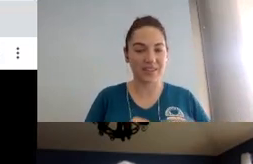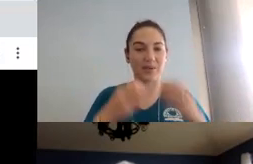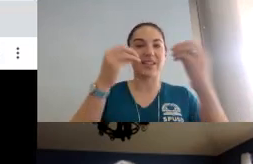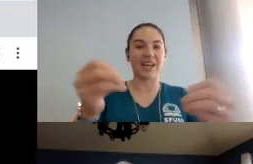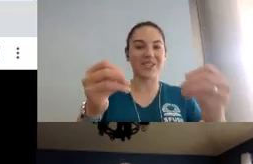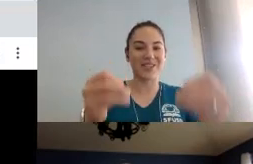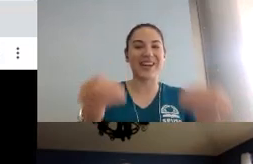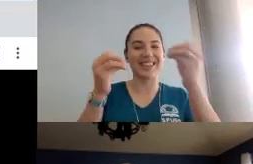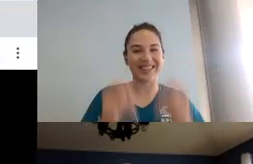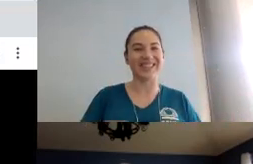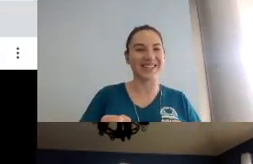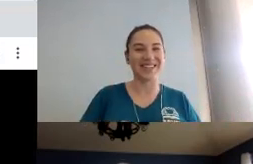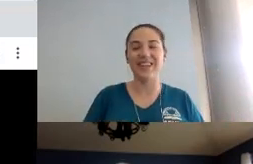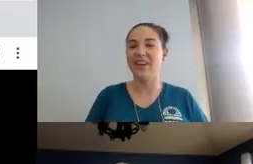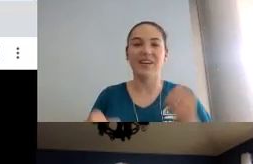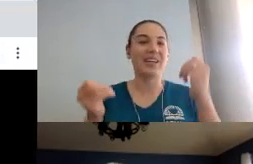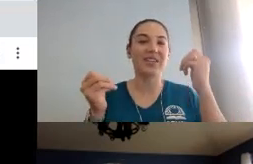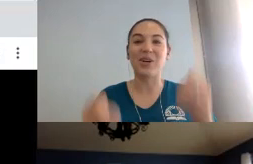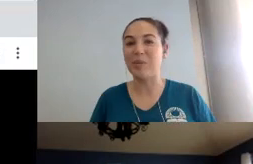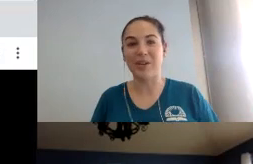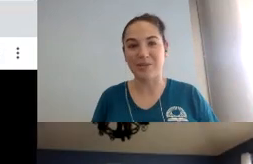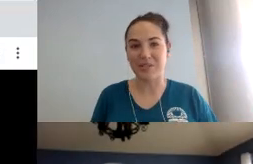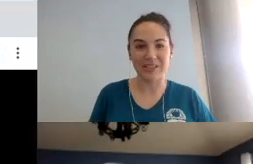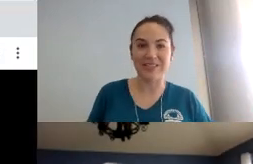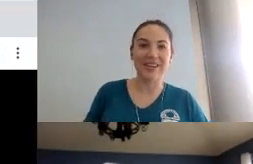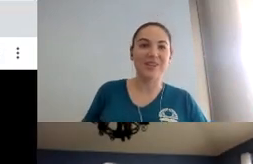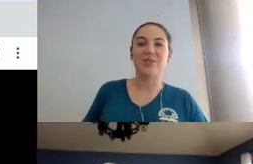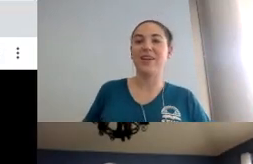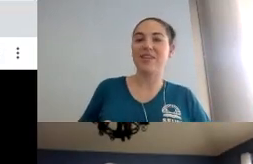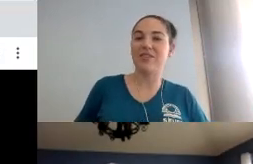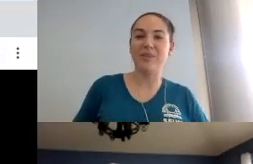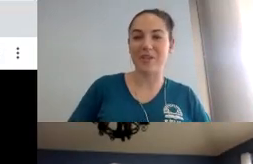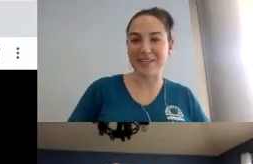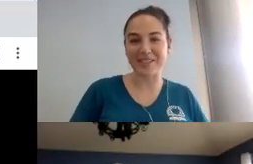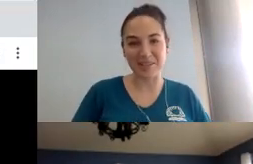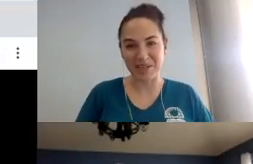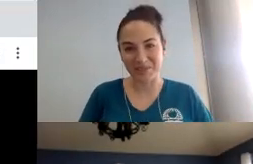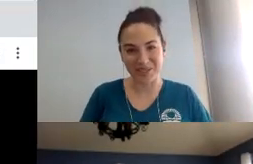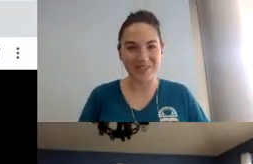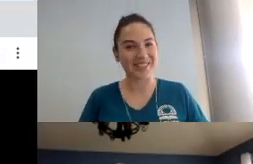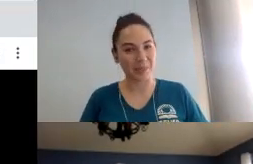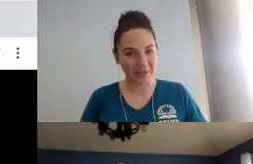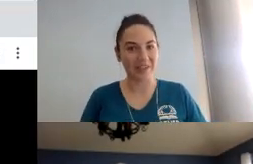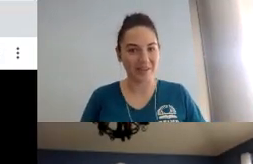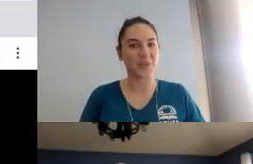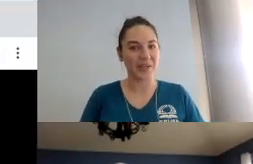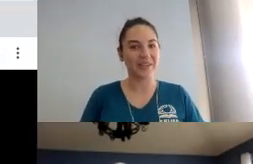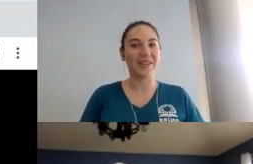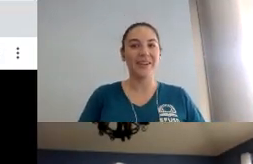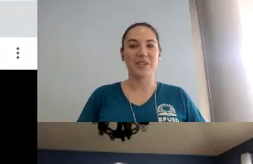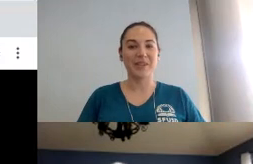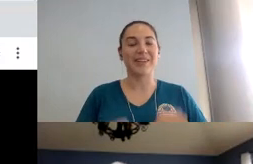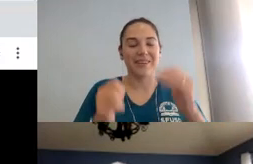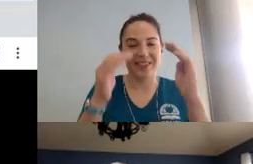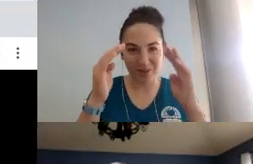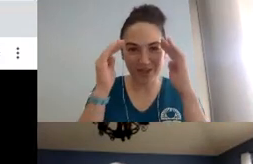button that they would attach it to and then click turn in. And again, that's all part of those routines. So you're gonna have to have a little bit of grace and space for students at the beginning of the year as well,